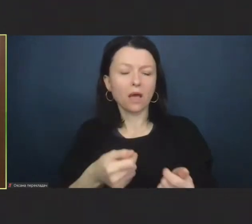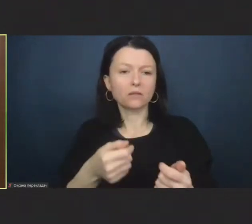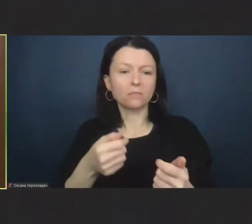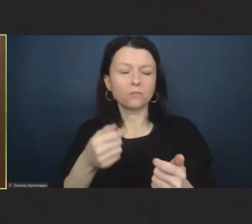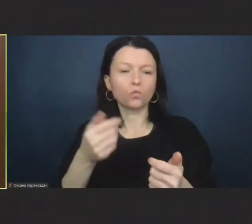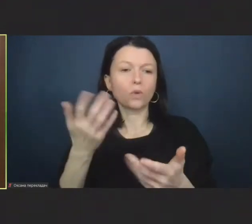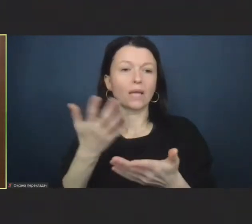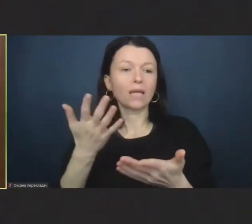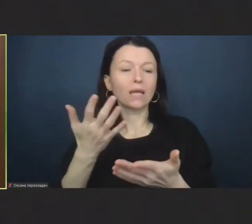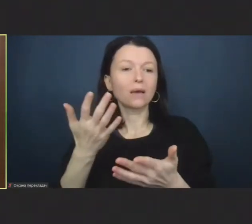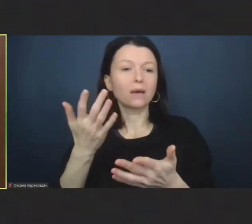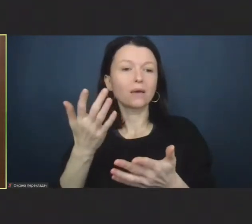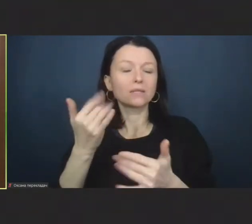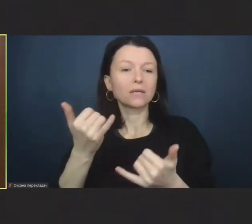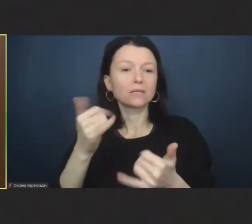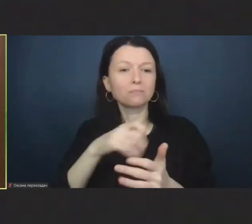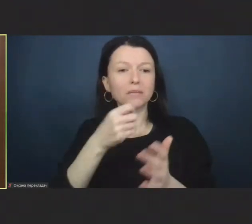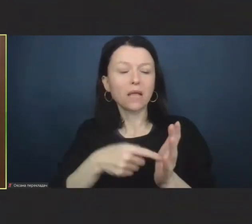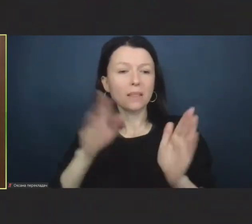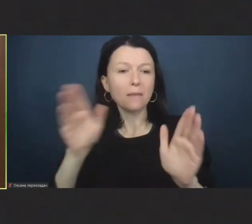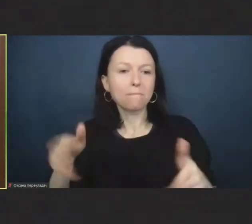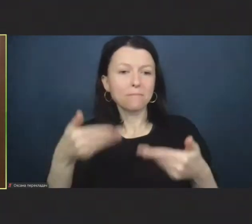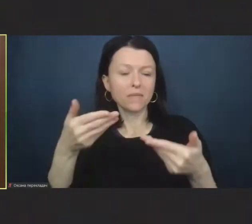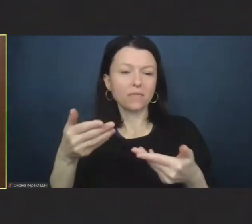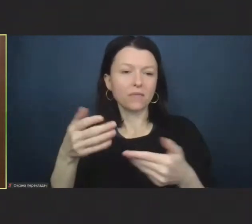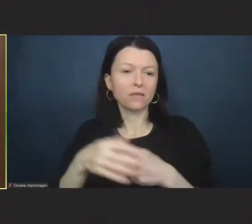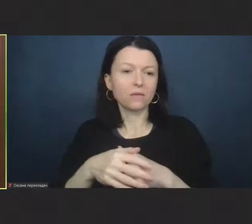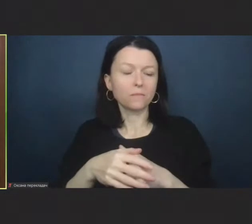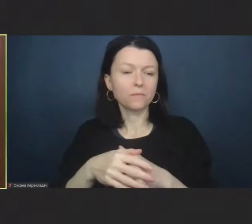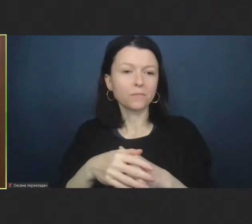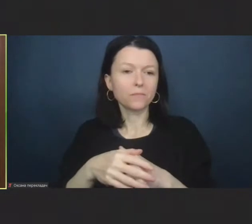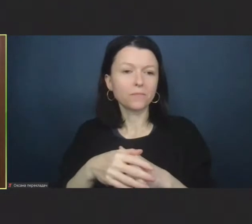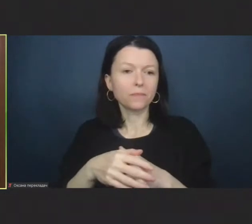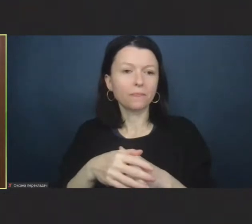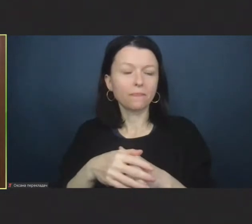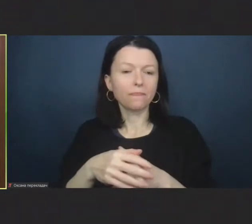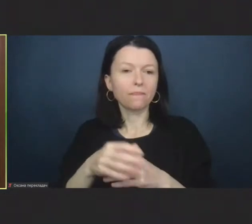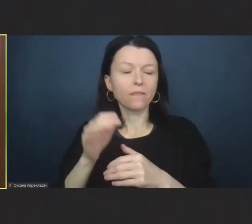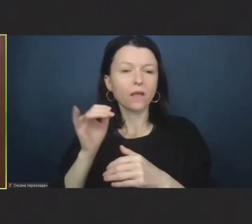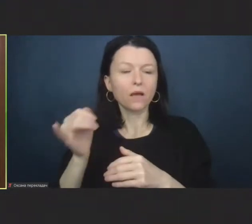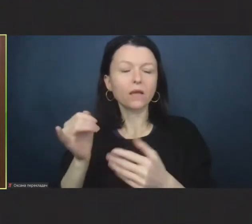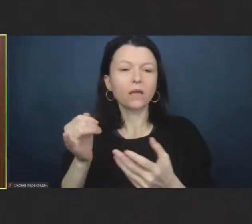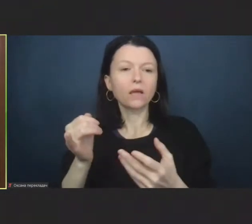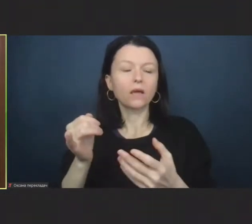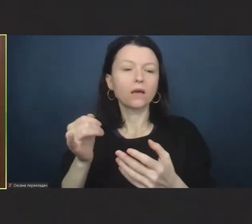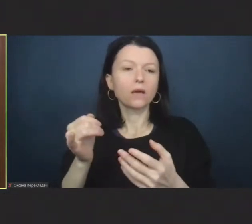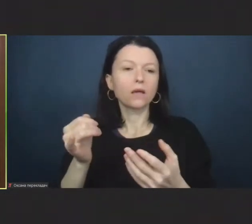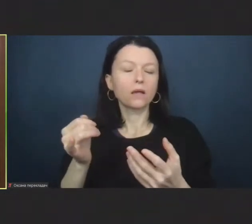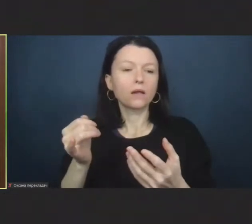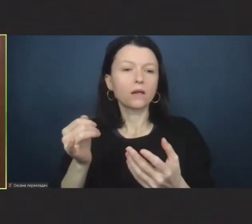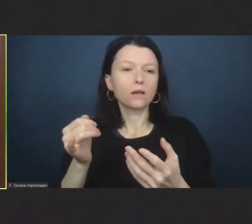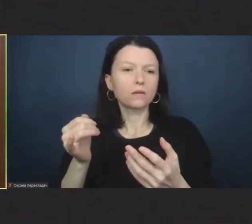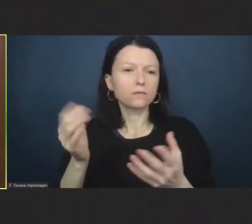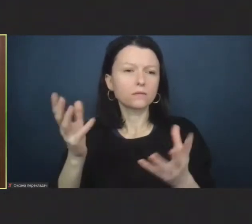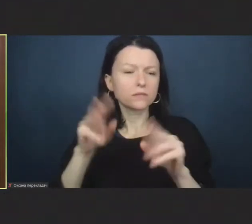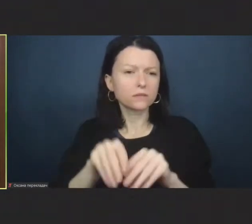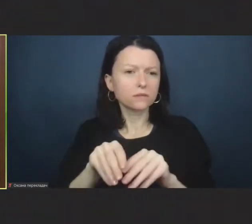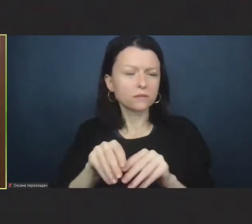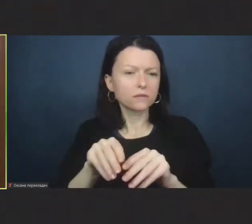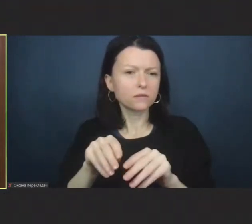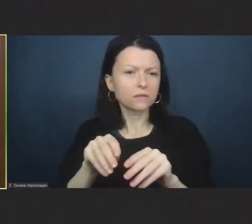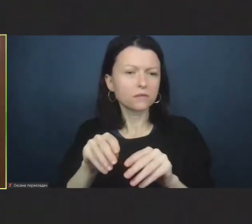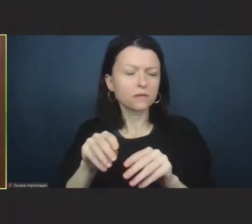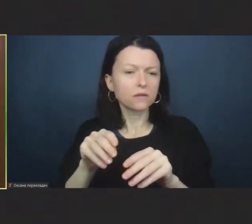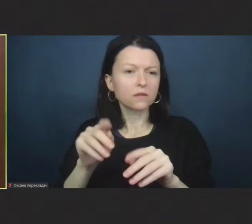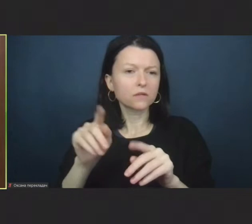resolution of the issues that have been touched upon. We are talking about the synergy of the government,